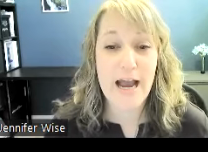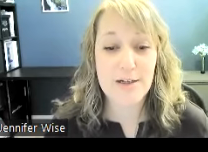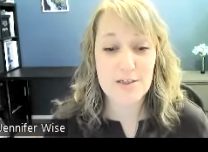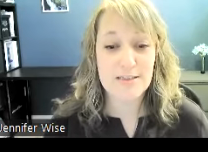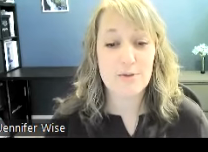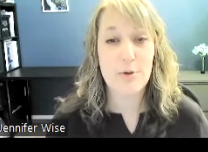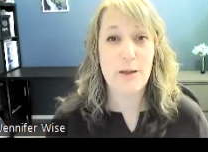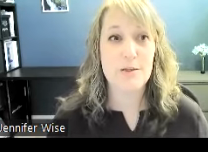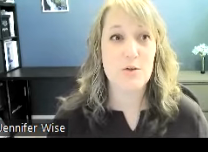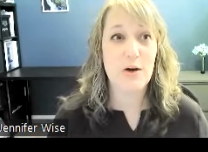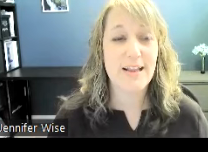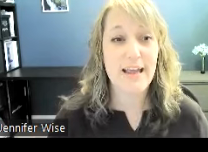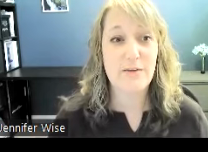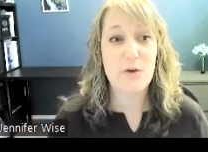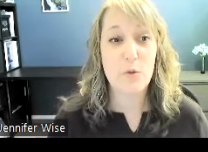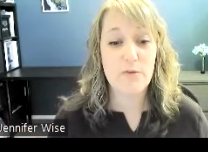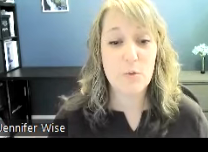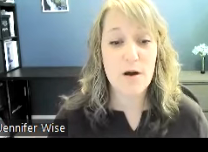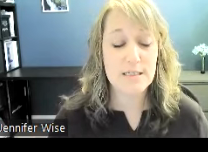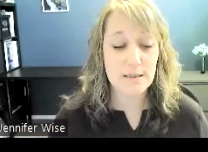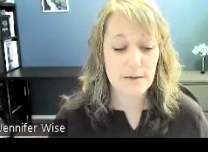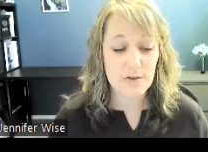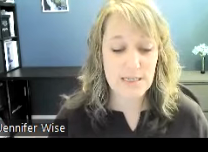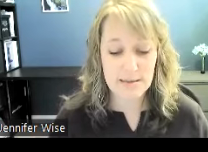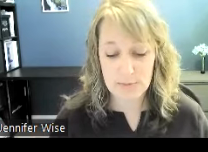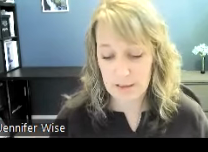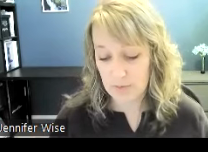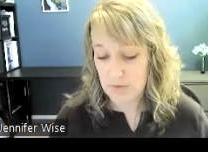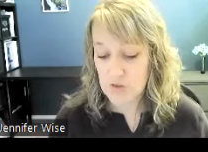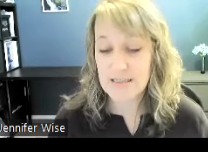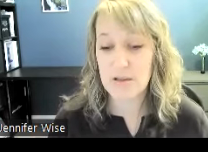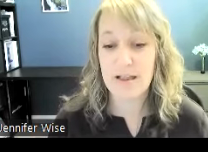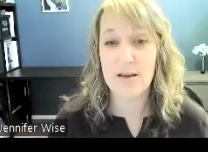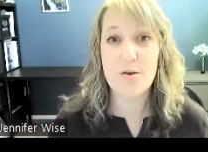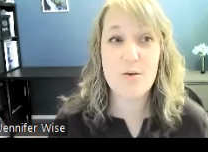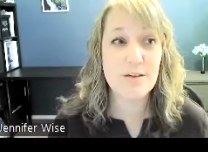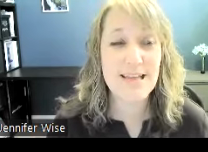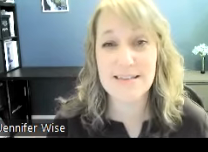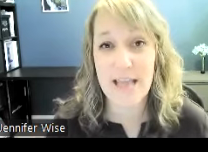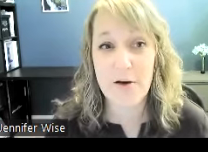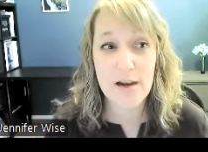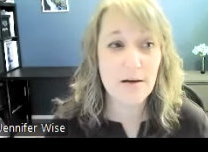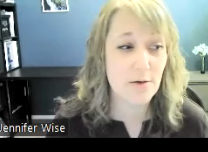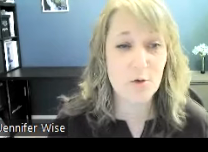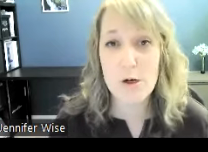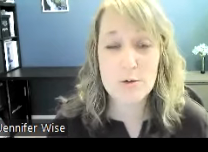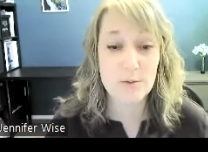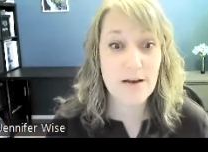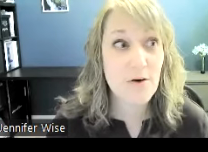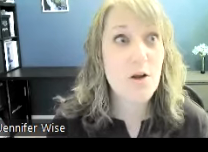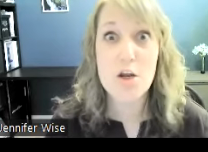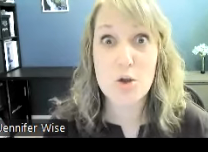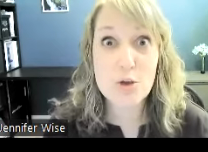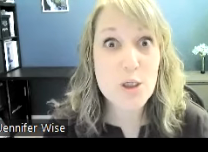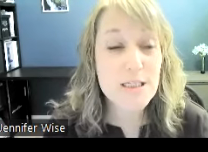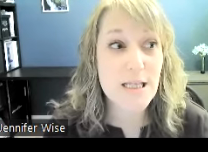their reactions throughout the story. Like if you say something, you sign something like, "Ooh, isn't that scary?" or "gross," or